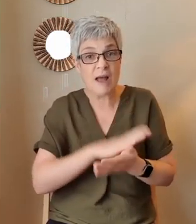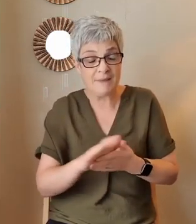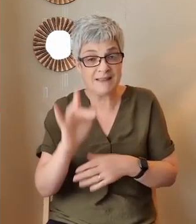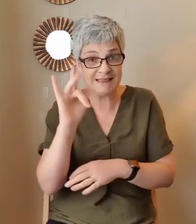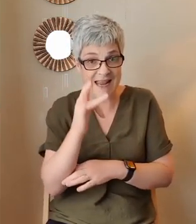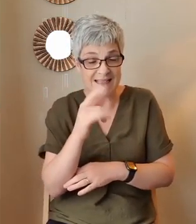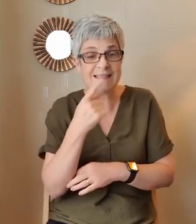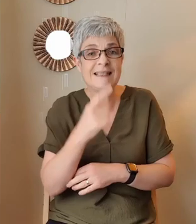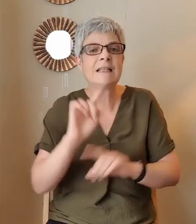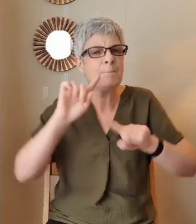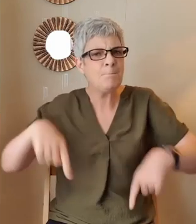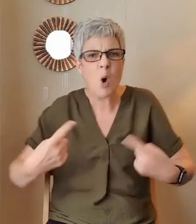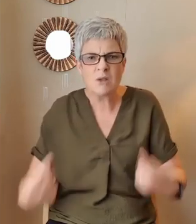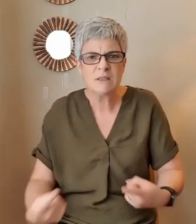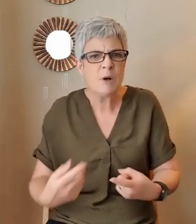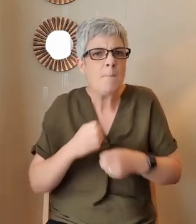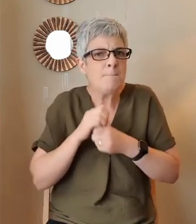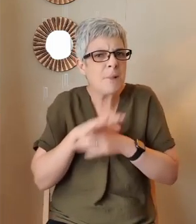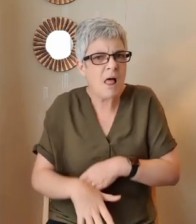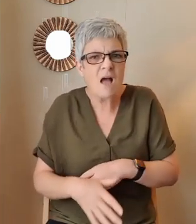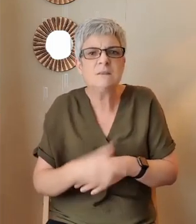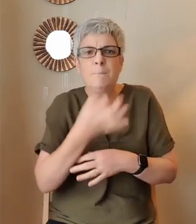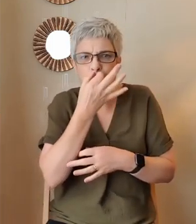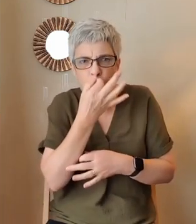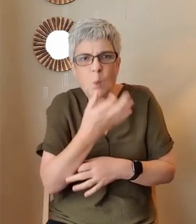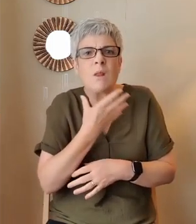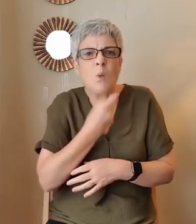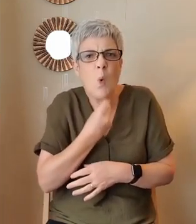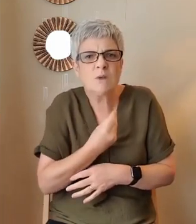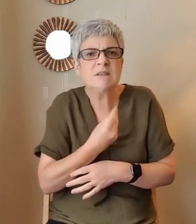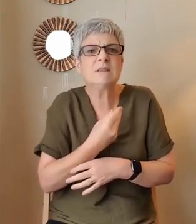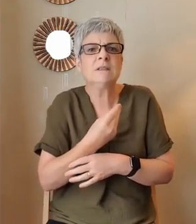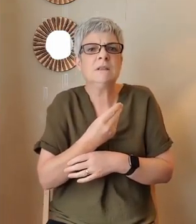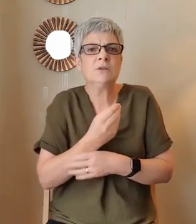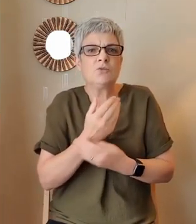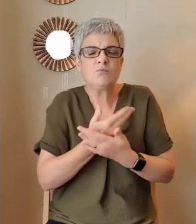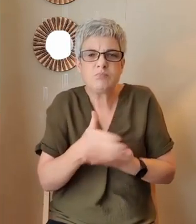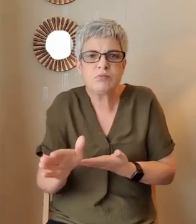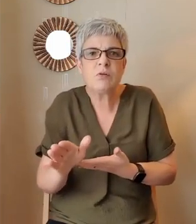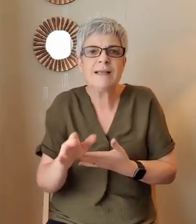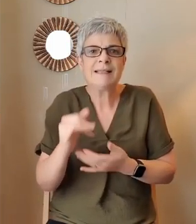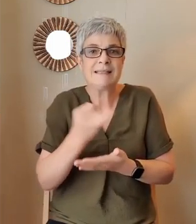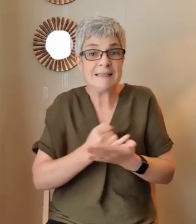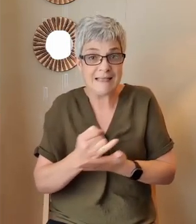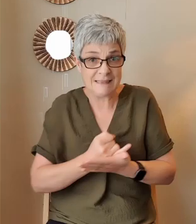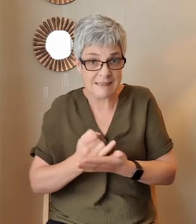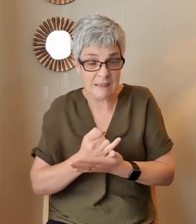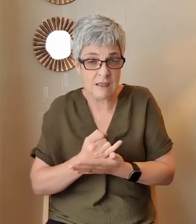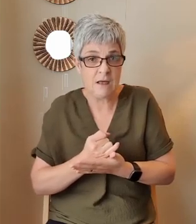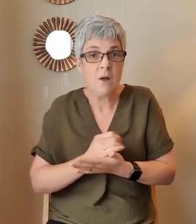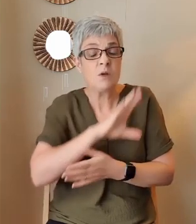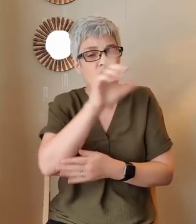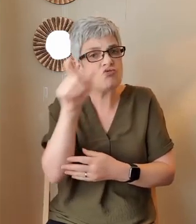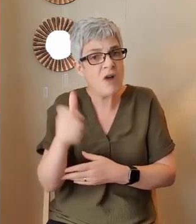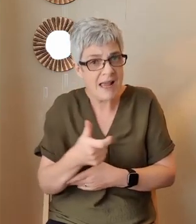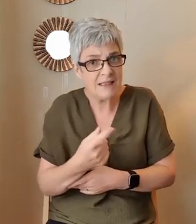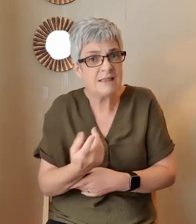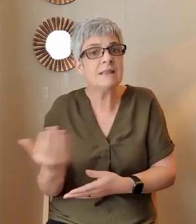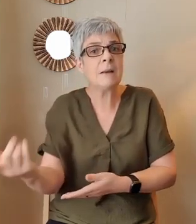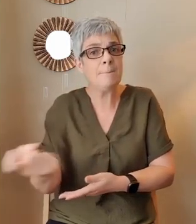the blood of bulls and goats to take away sins. When Christ came into the world, he said, sacrifice